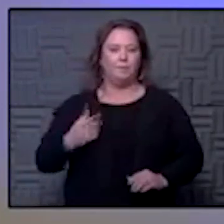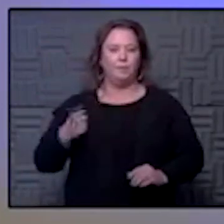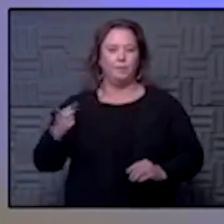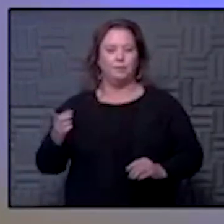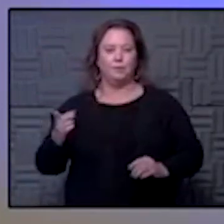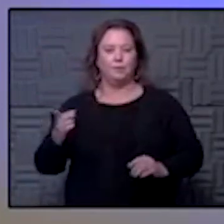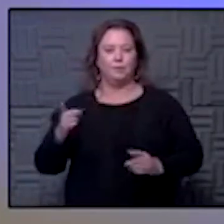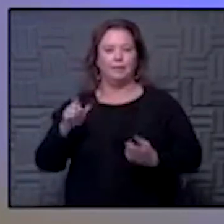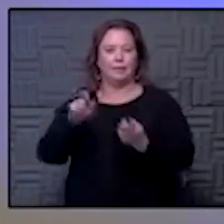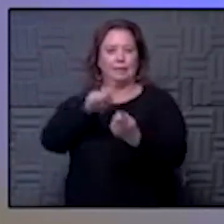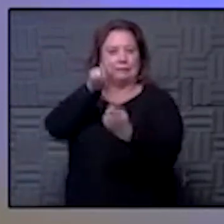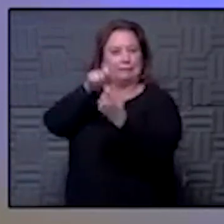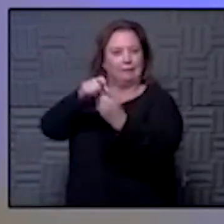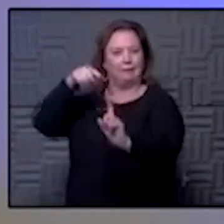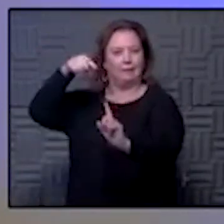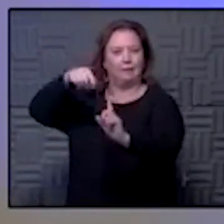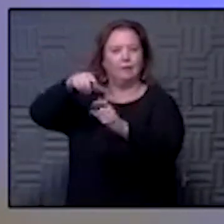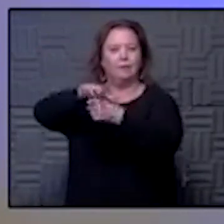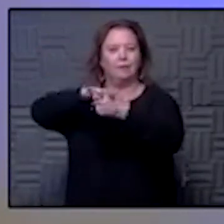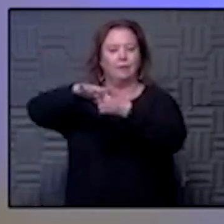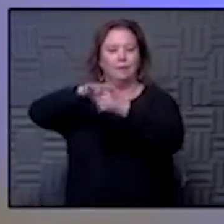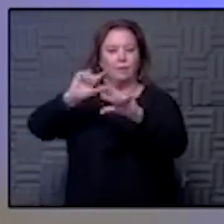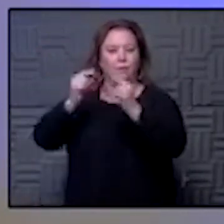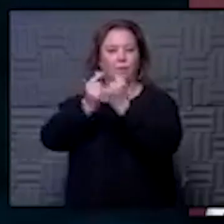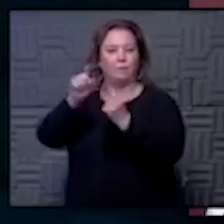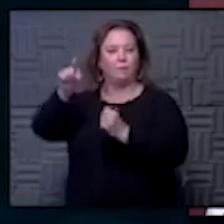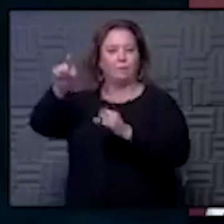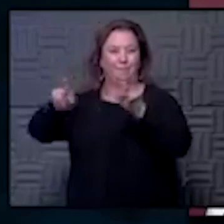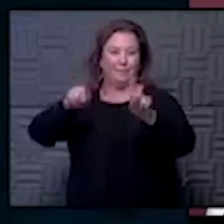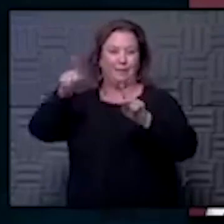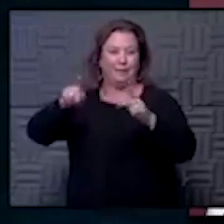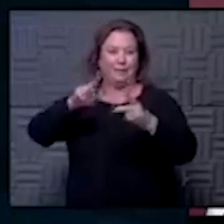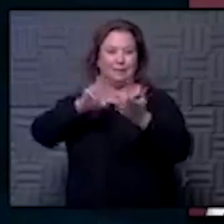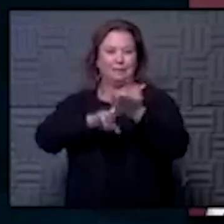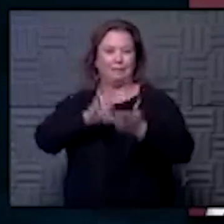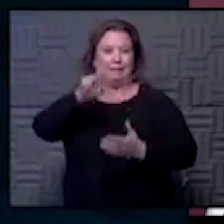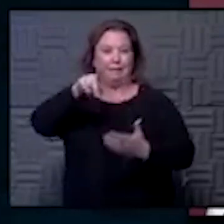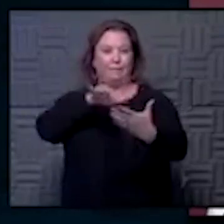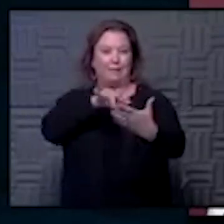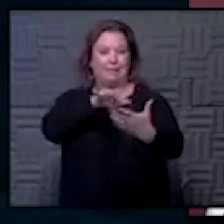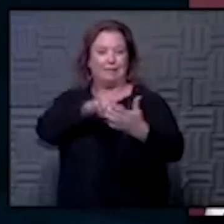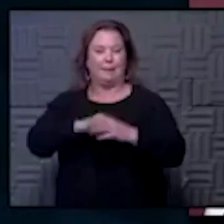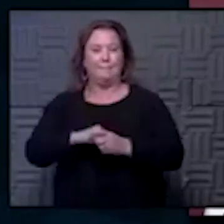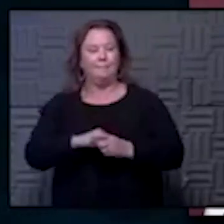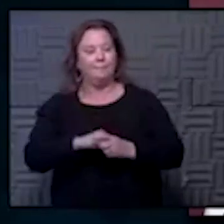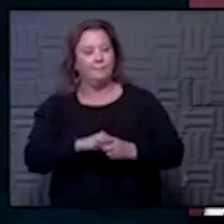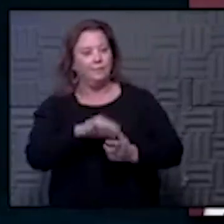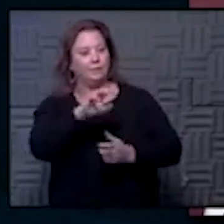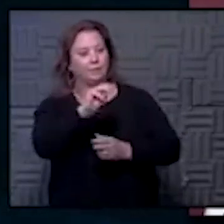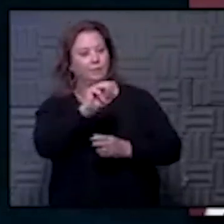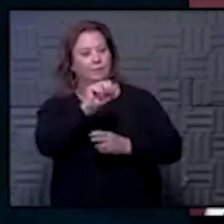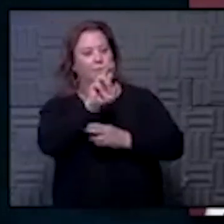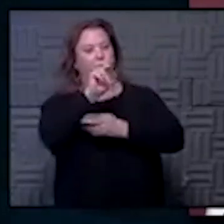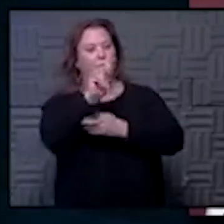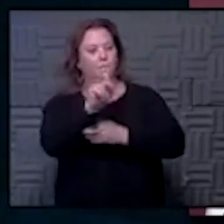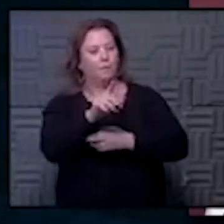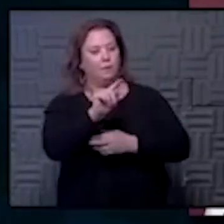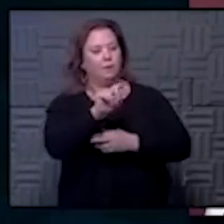are exactly the target that we need to enroll into this study. That and Mark, how's it going over at Truman?